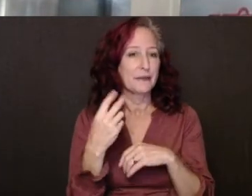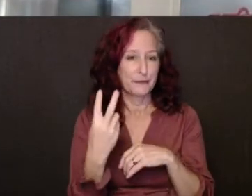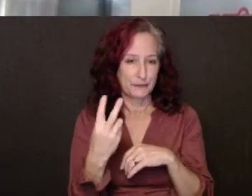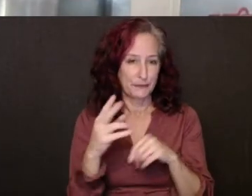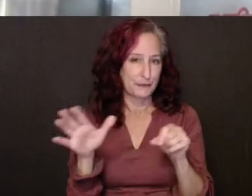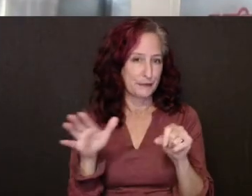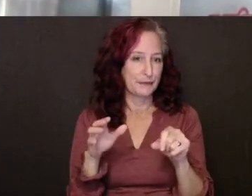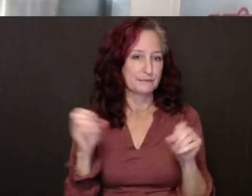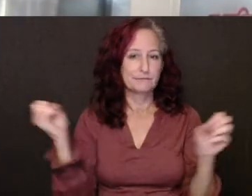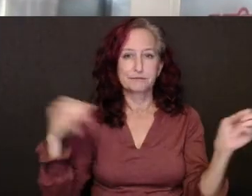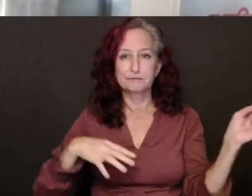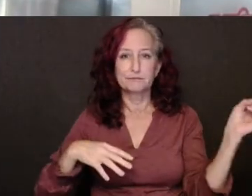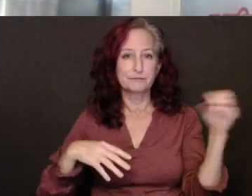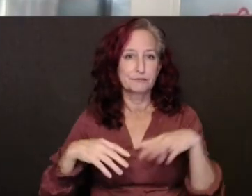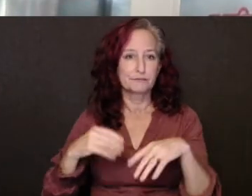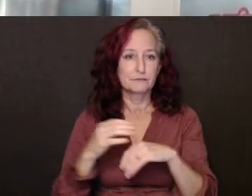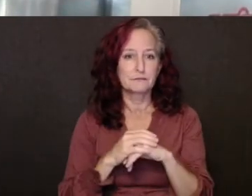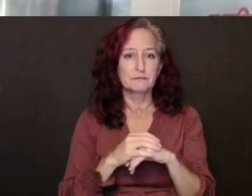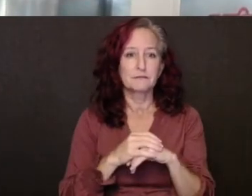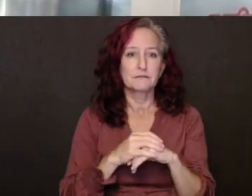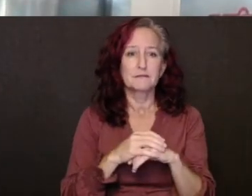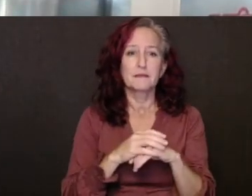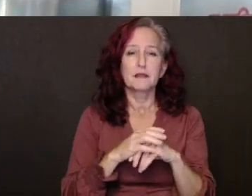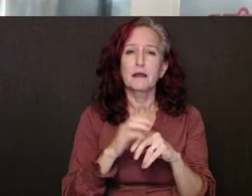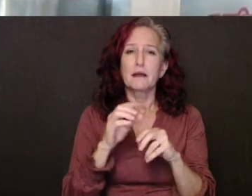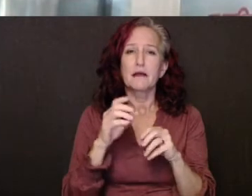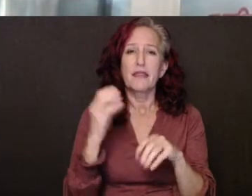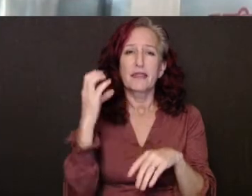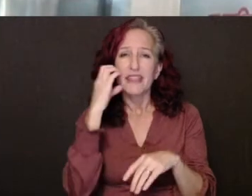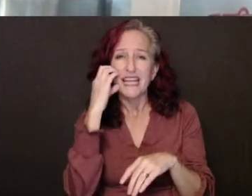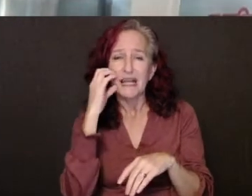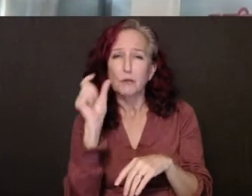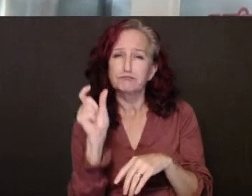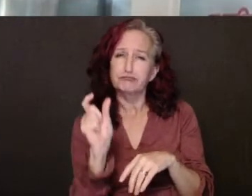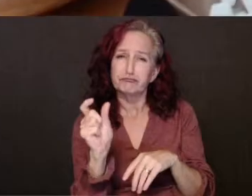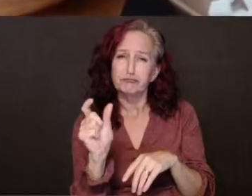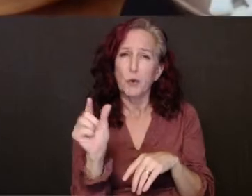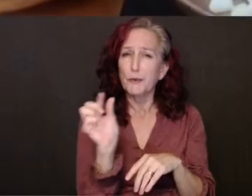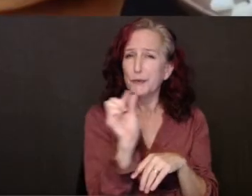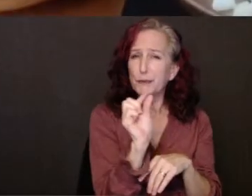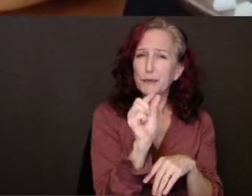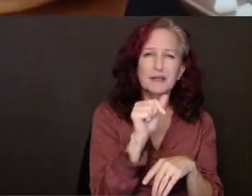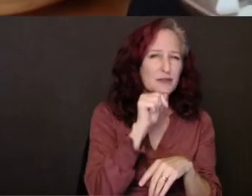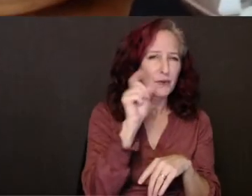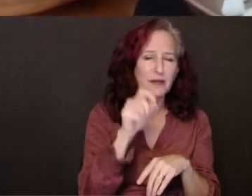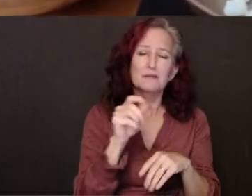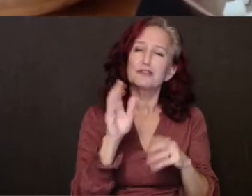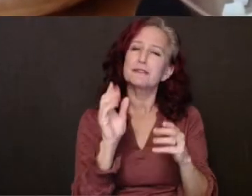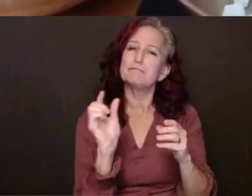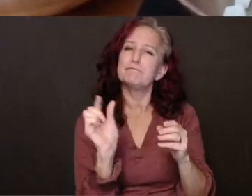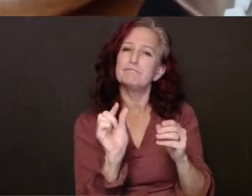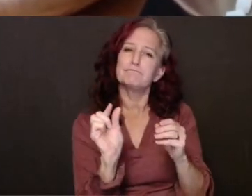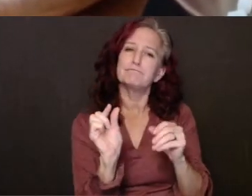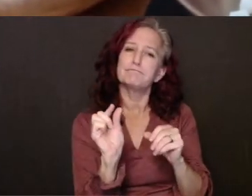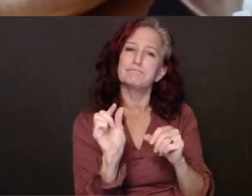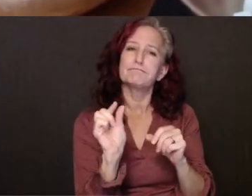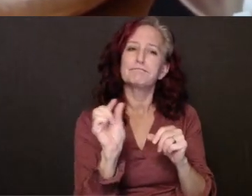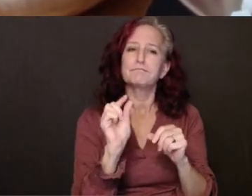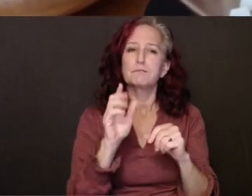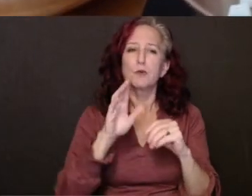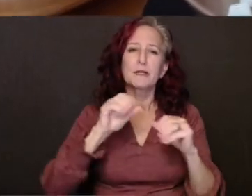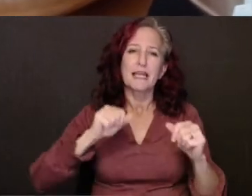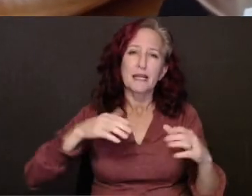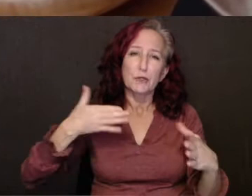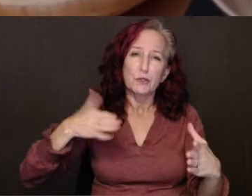there. And then I'm going to add it to the real nice smelly aroma of the onions. So we're going to add 2 of these